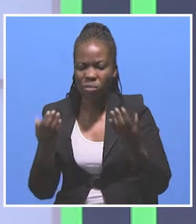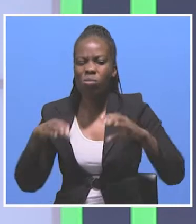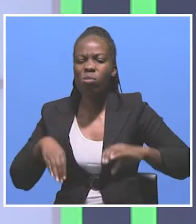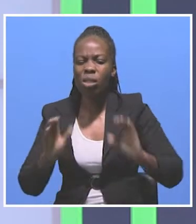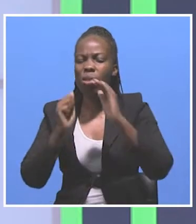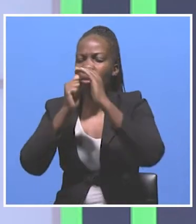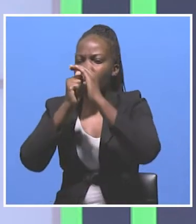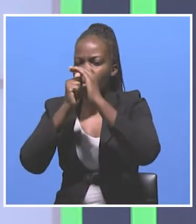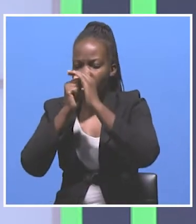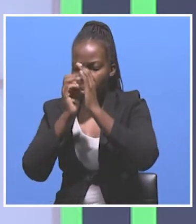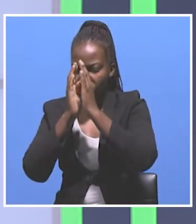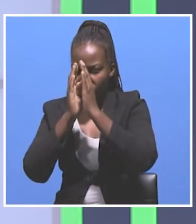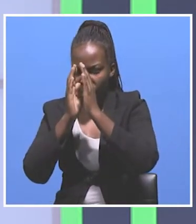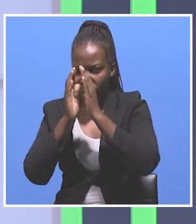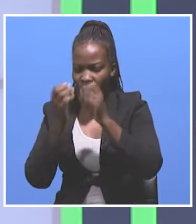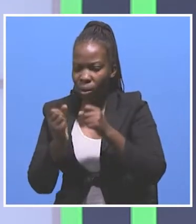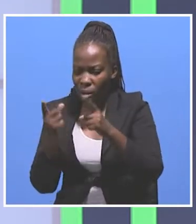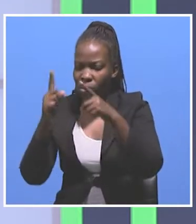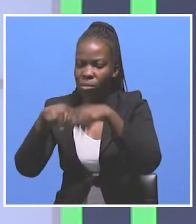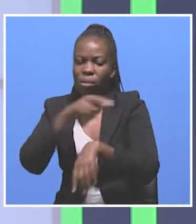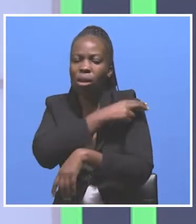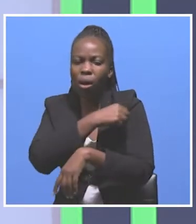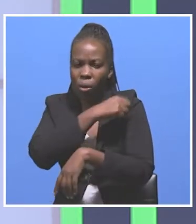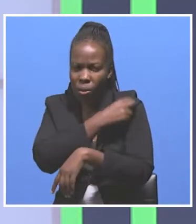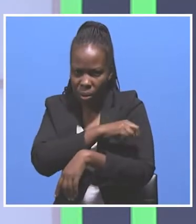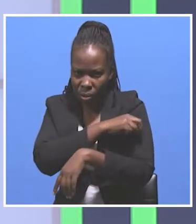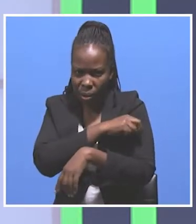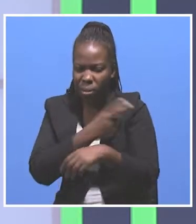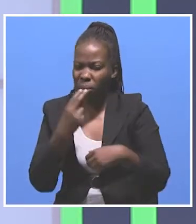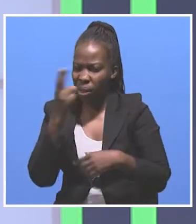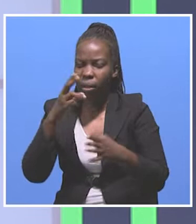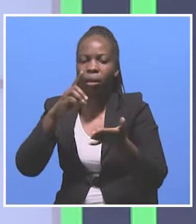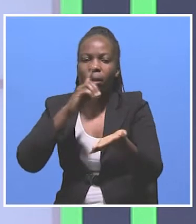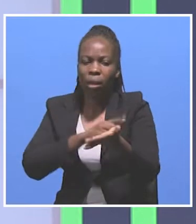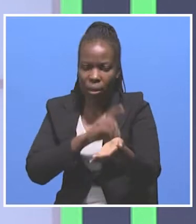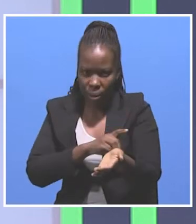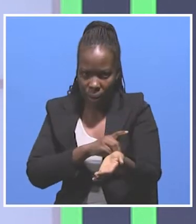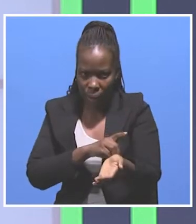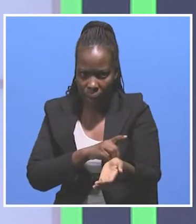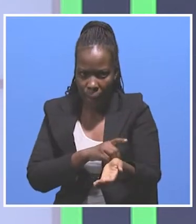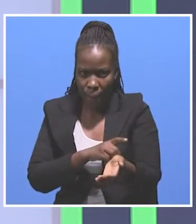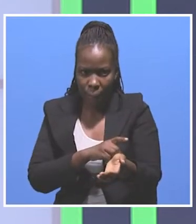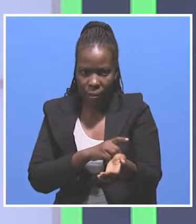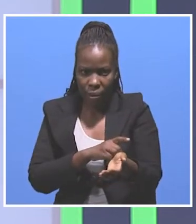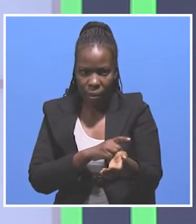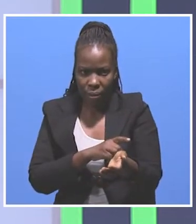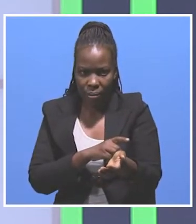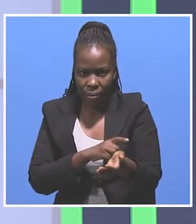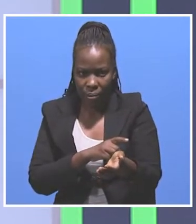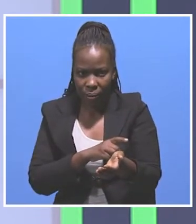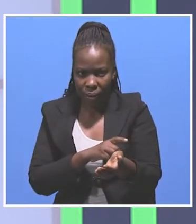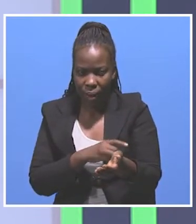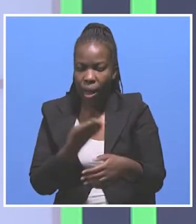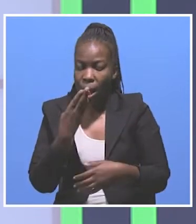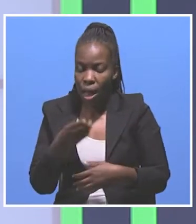in attending your antenatal and to be seen by appropriate level of care. Okay, and we hope that things can